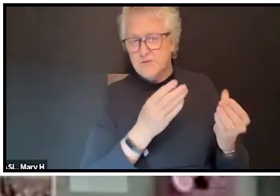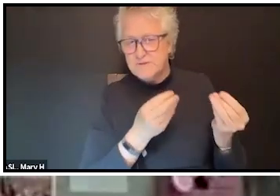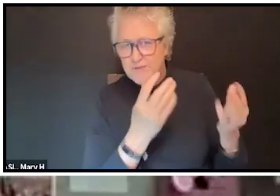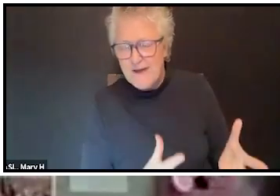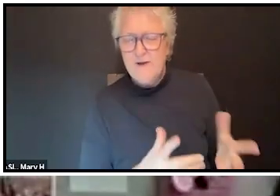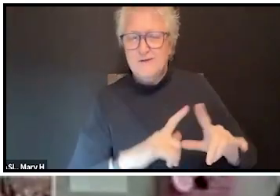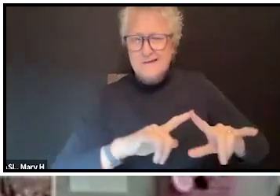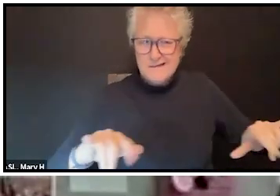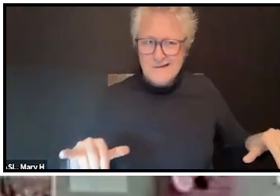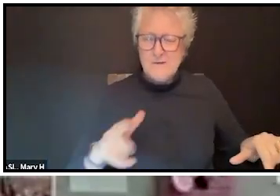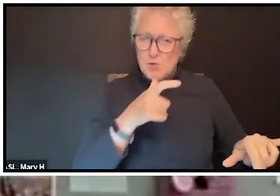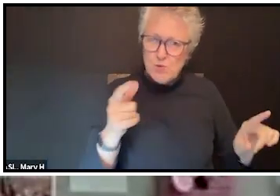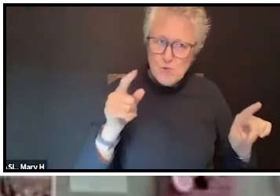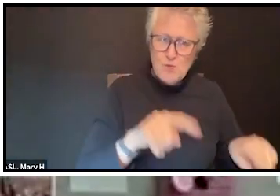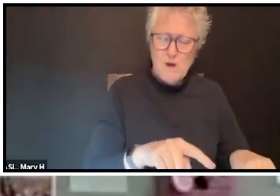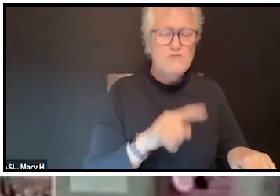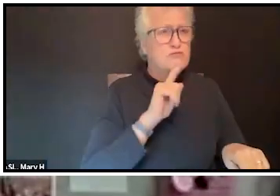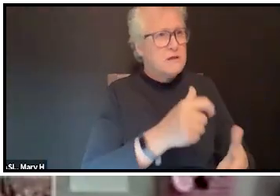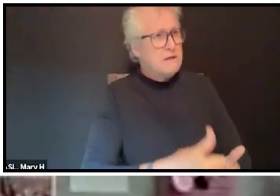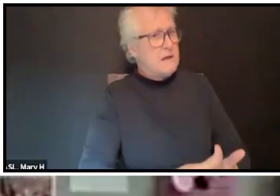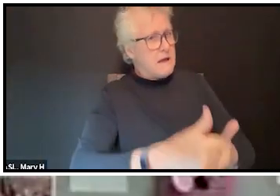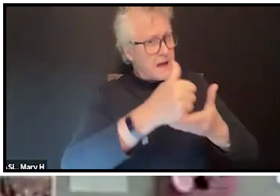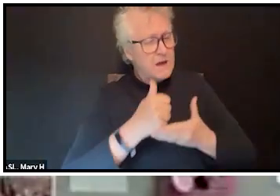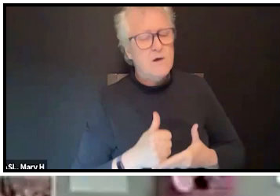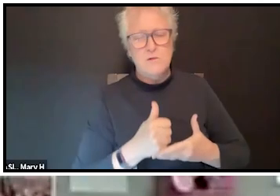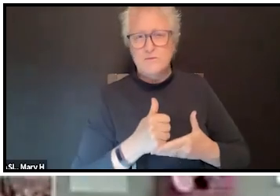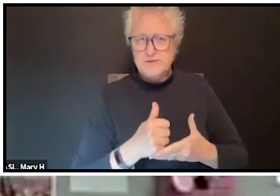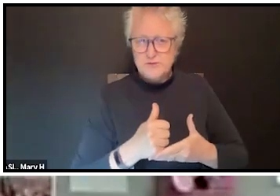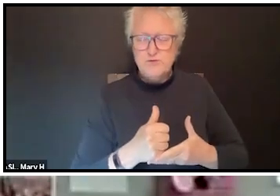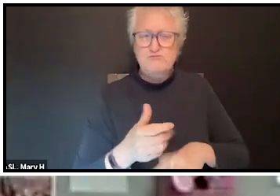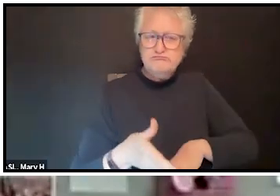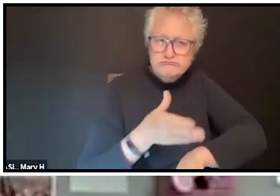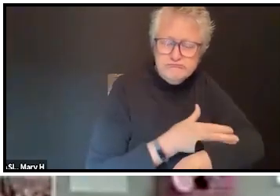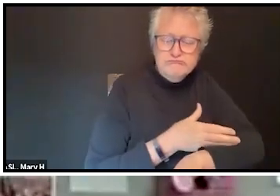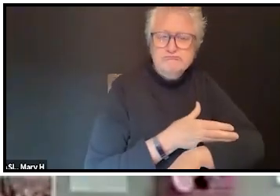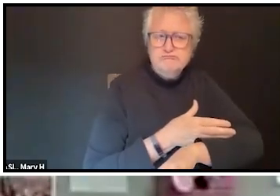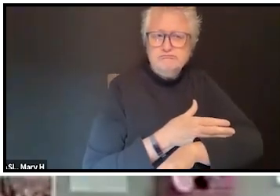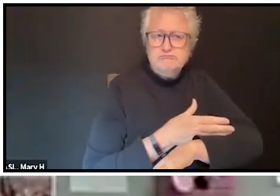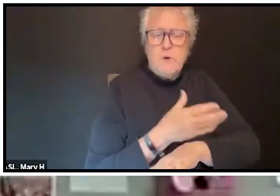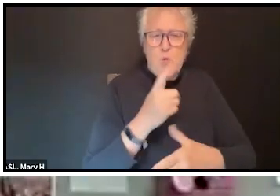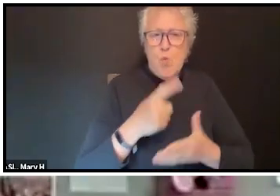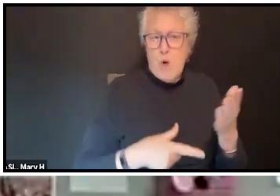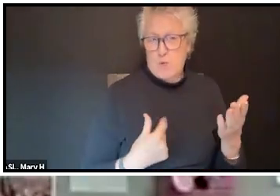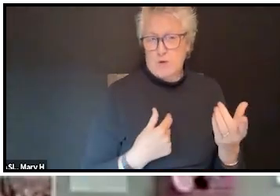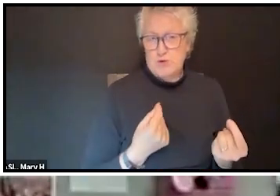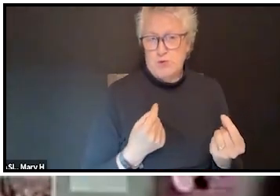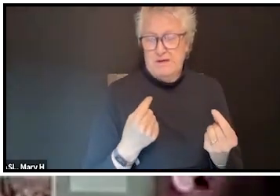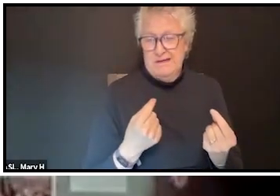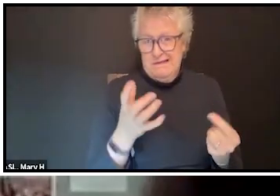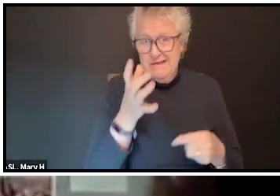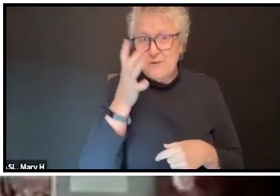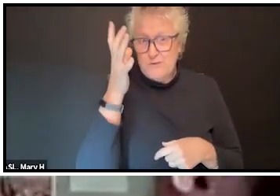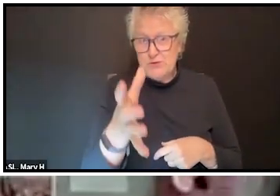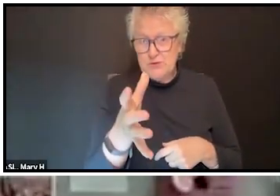really helped shape some of the things that we're doing in the near future. We will